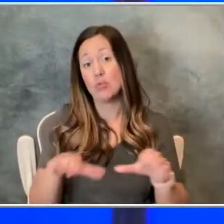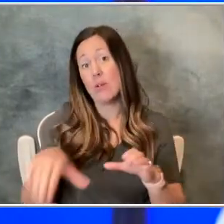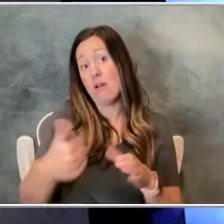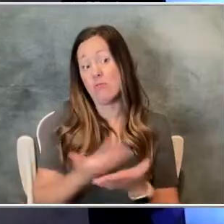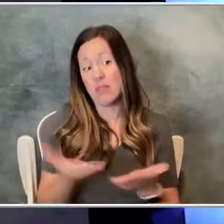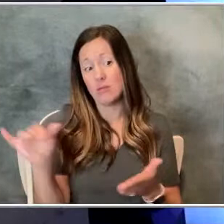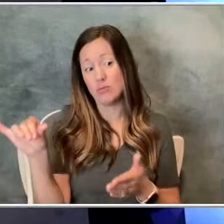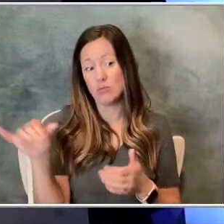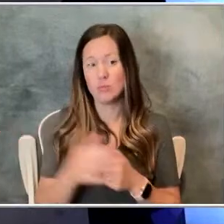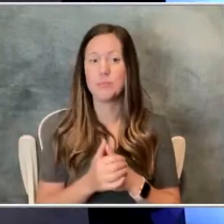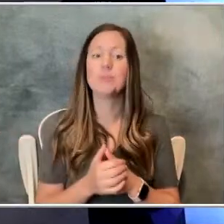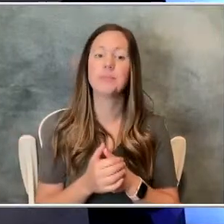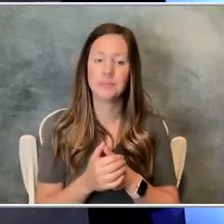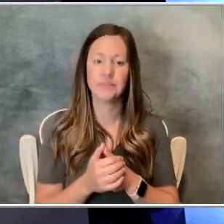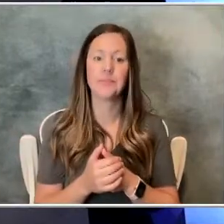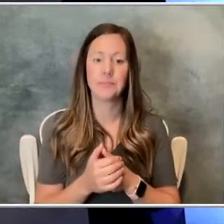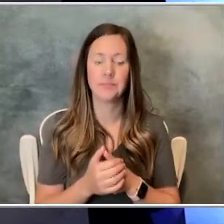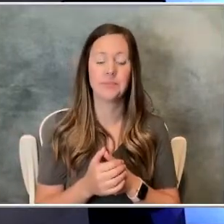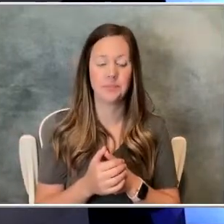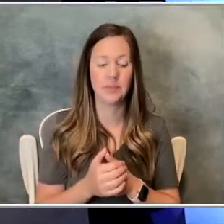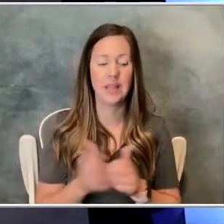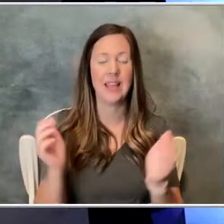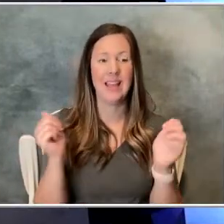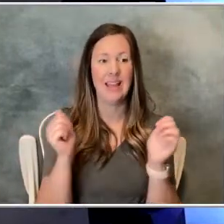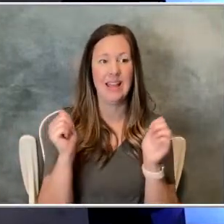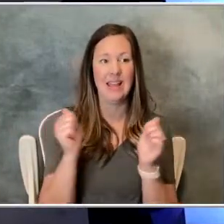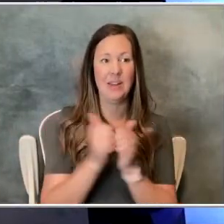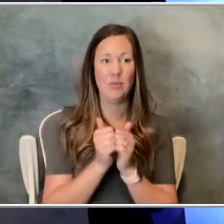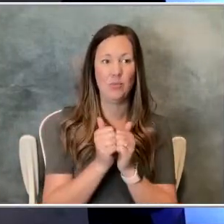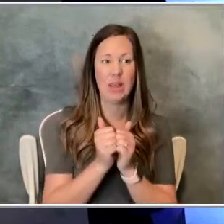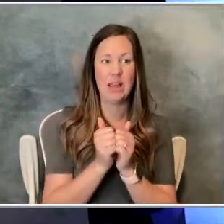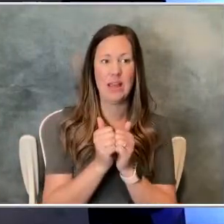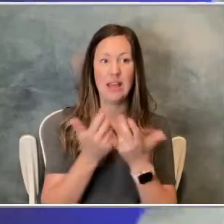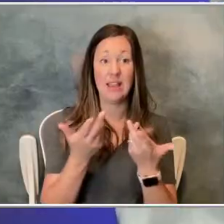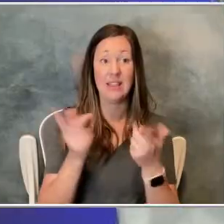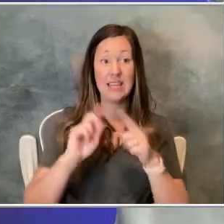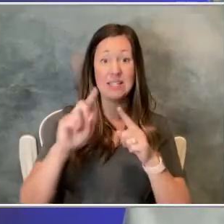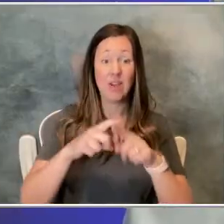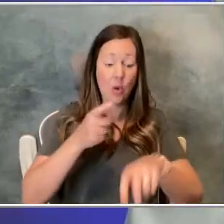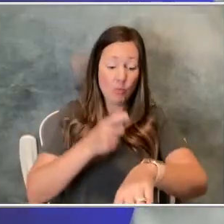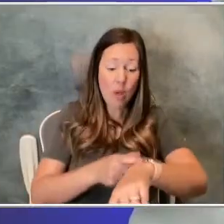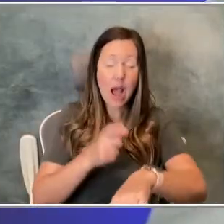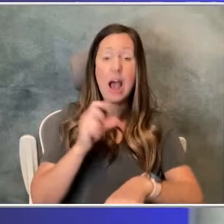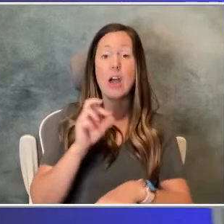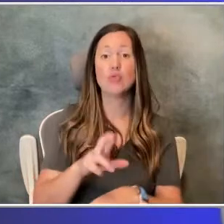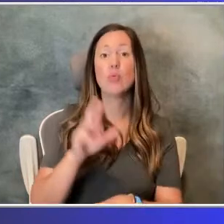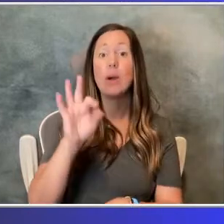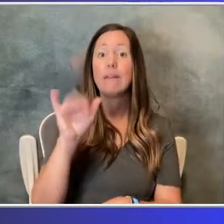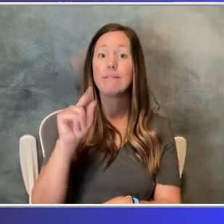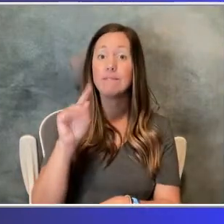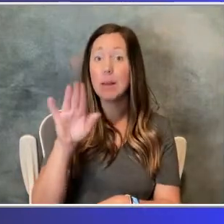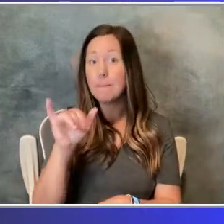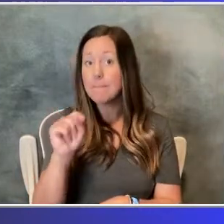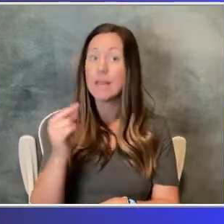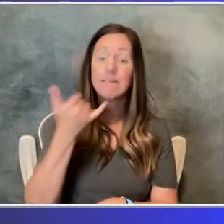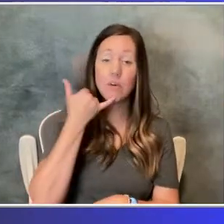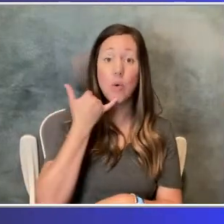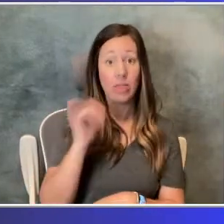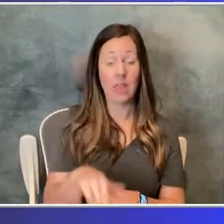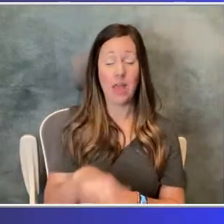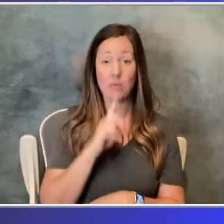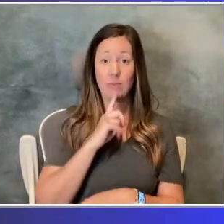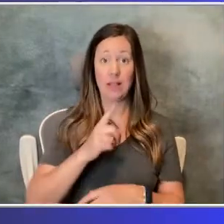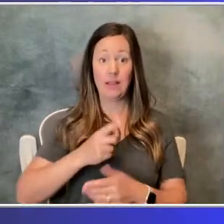I think, with the presence of activity trackers in our watches and our phones, that is something I will usually